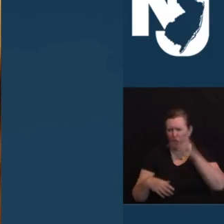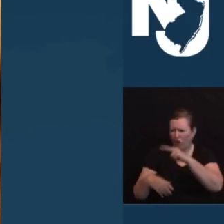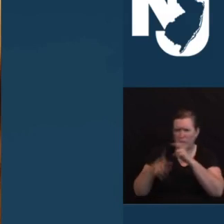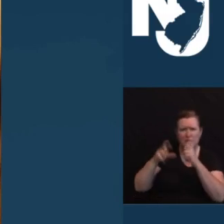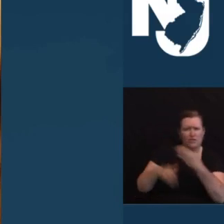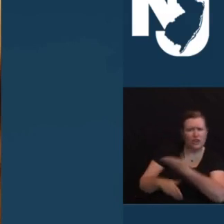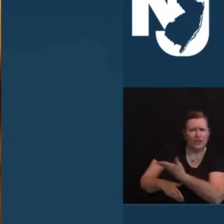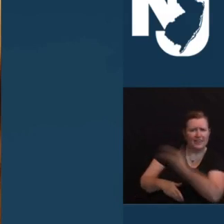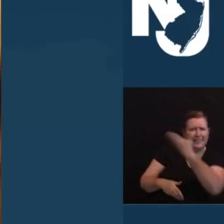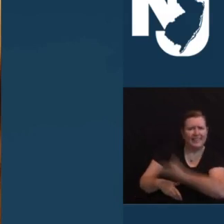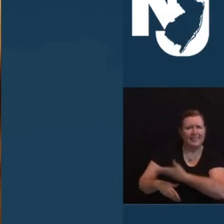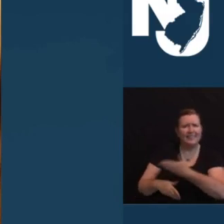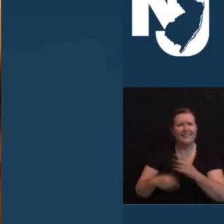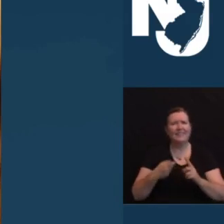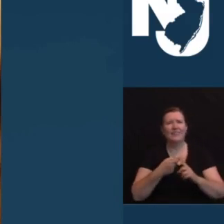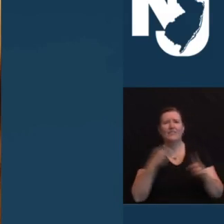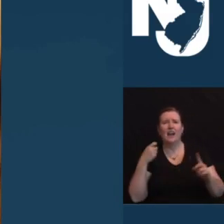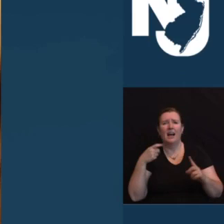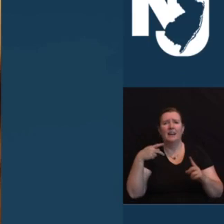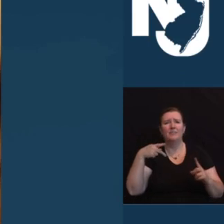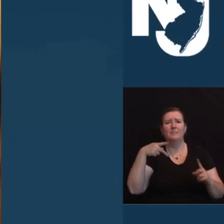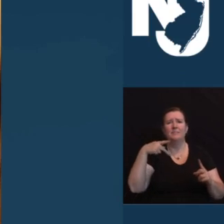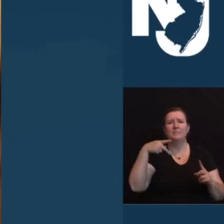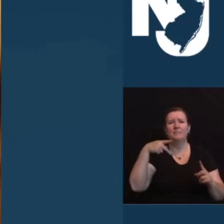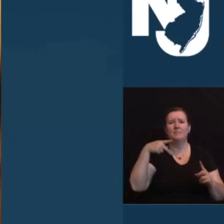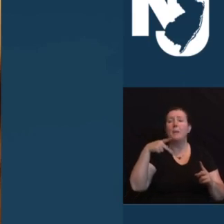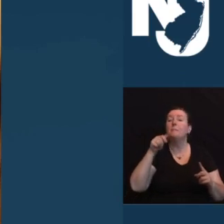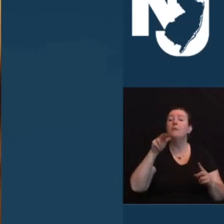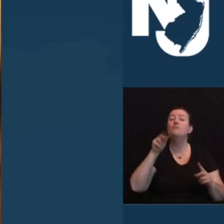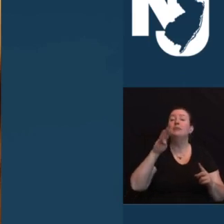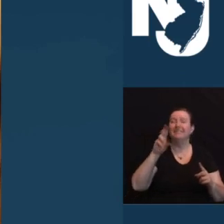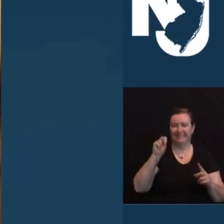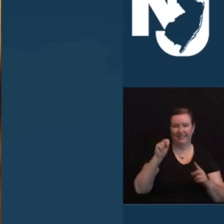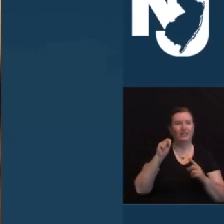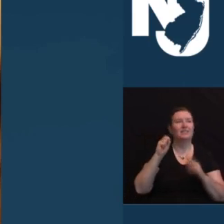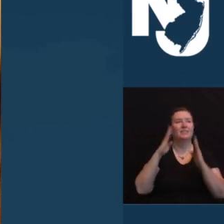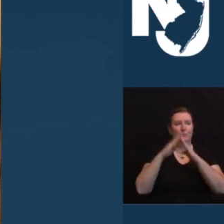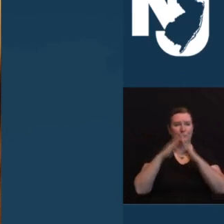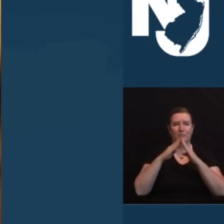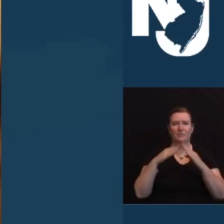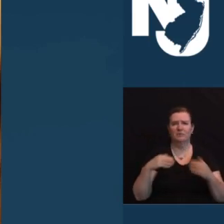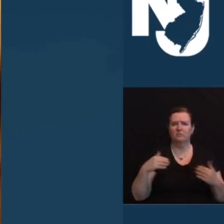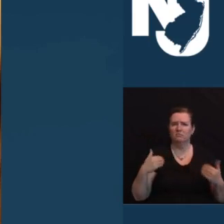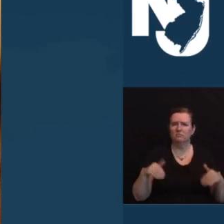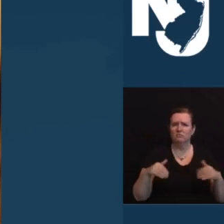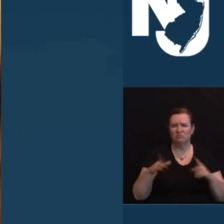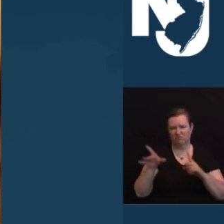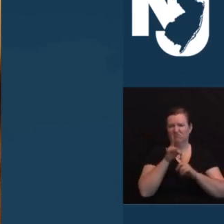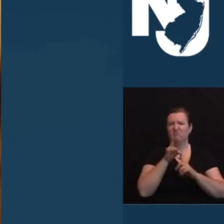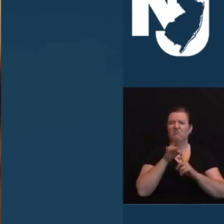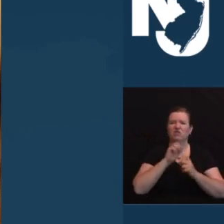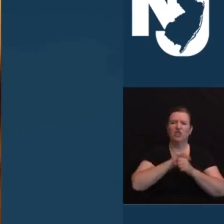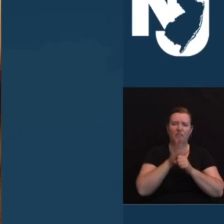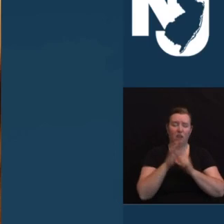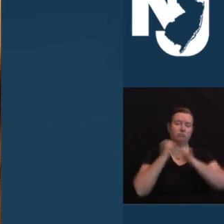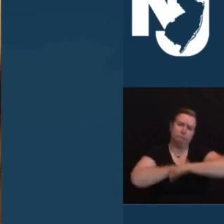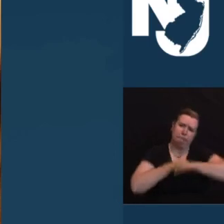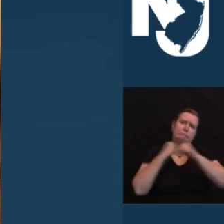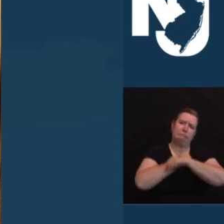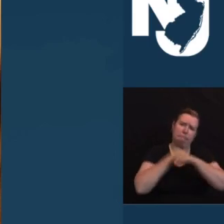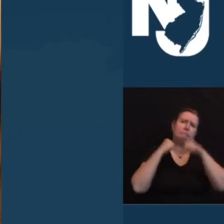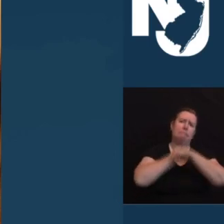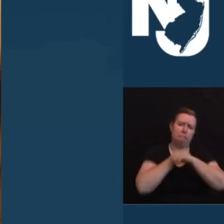Paramus, who put up a valiant battle against this virus at the age of 90. Thomas was New Jersey